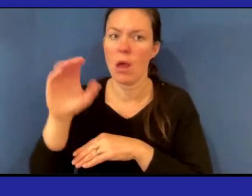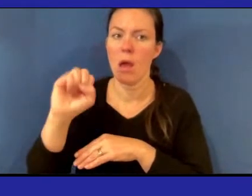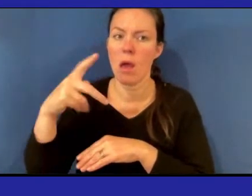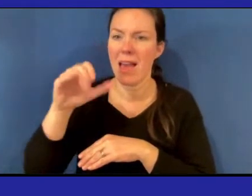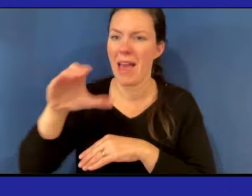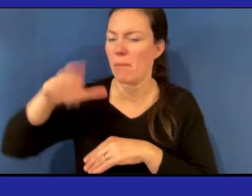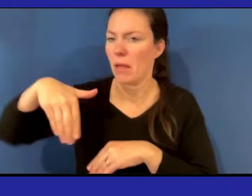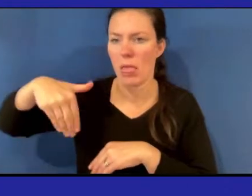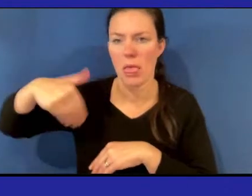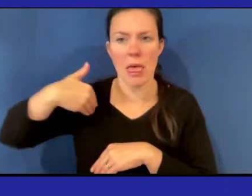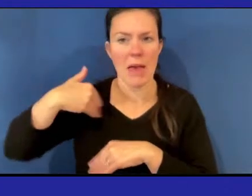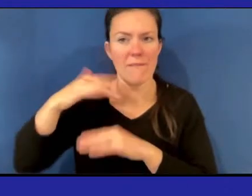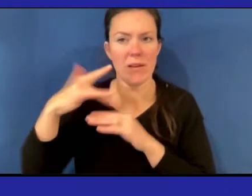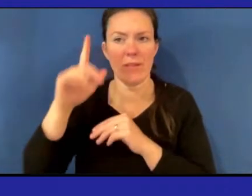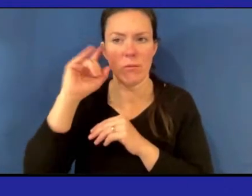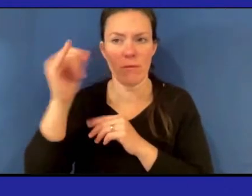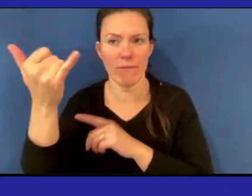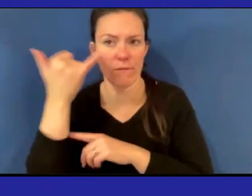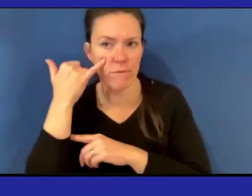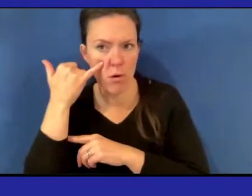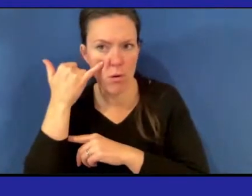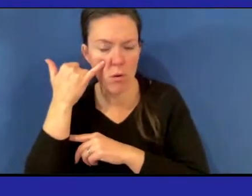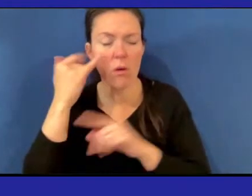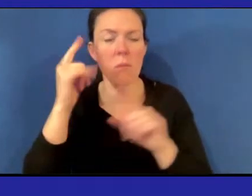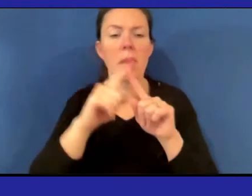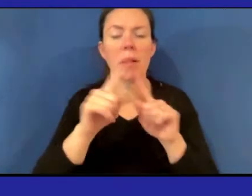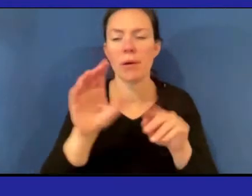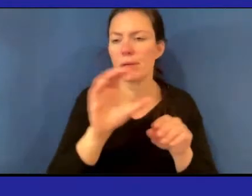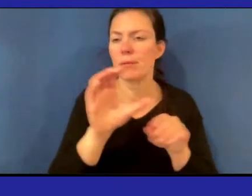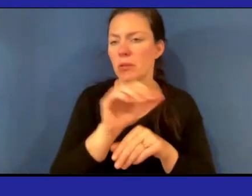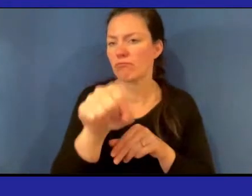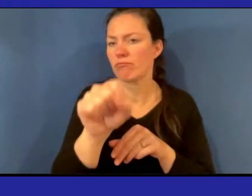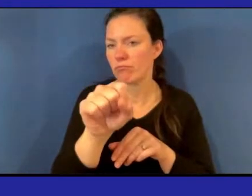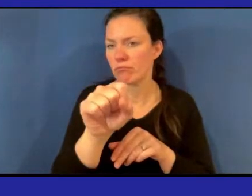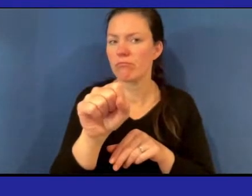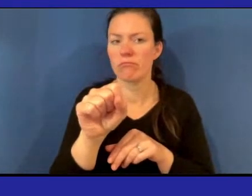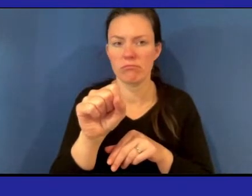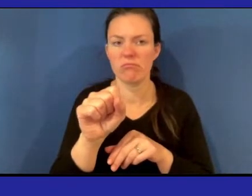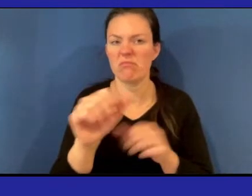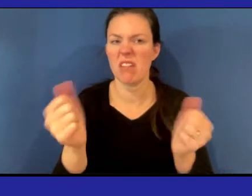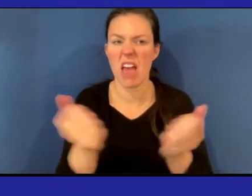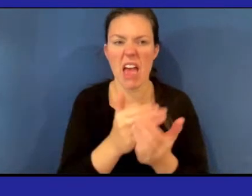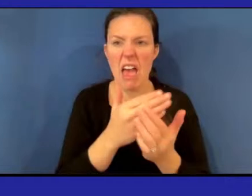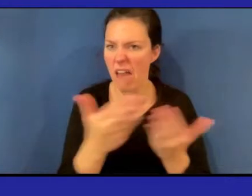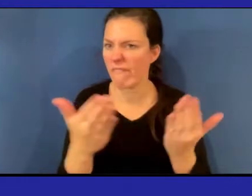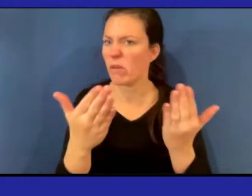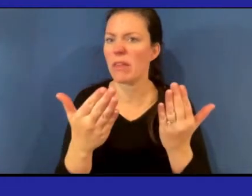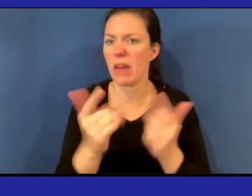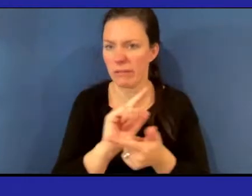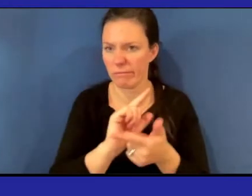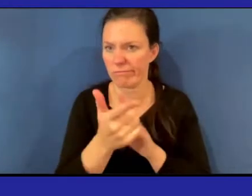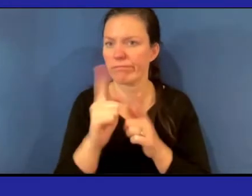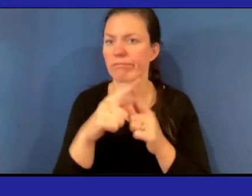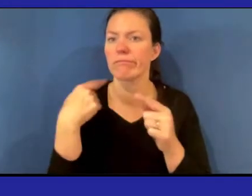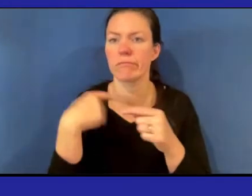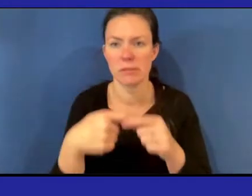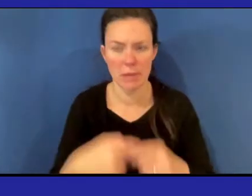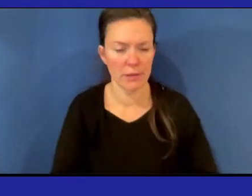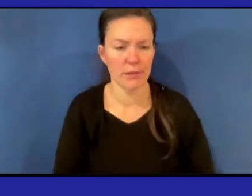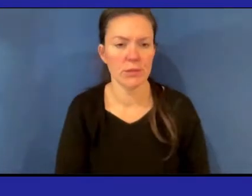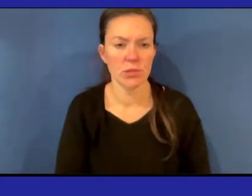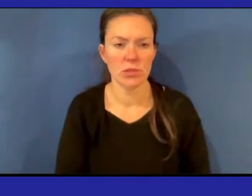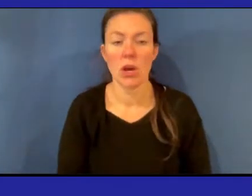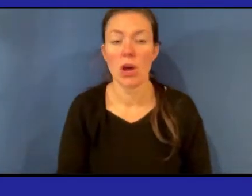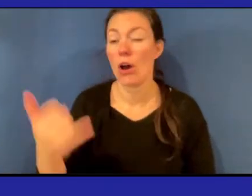for the phone version, but on the computer, you can have the whole My Chart Okay. in Spanish. great. But on your phone,